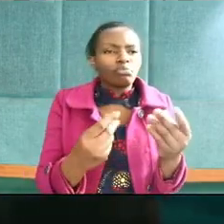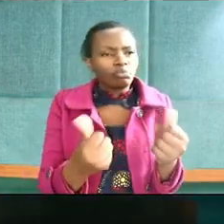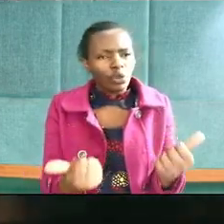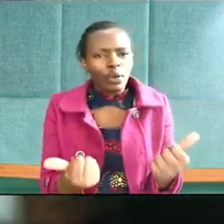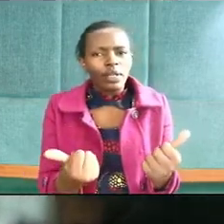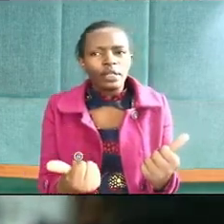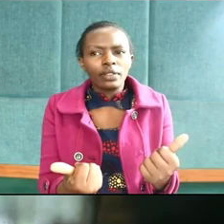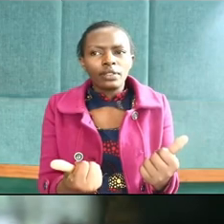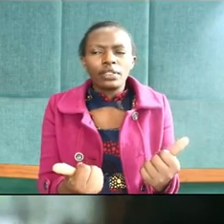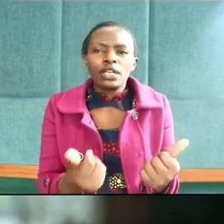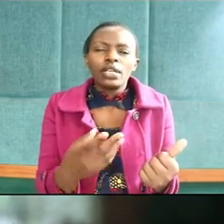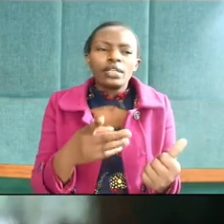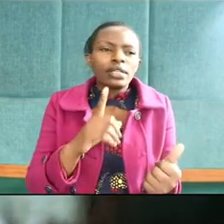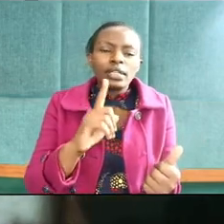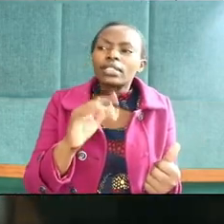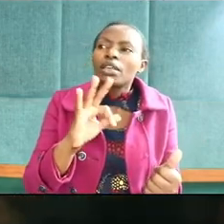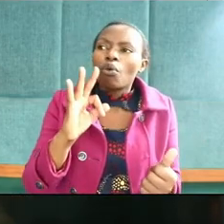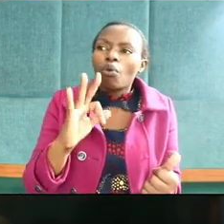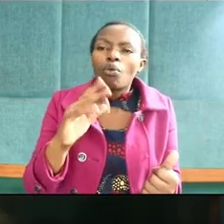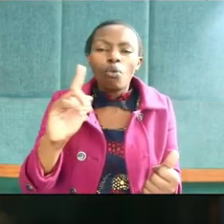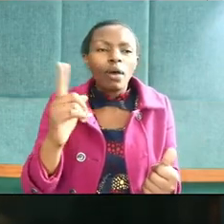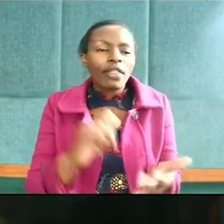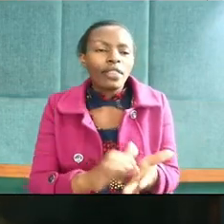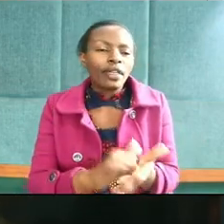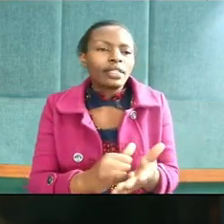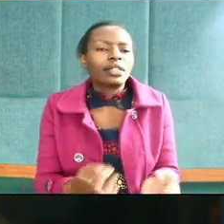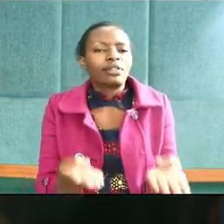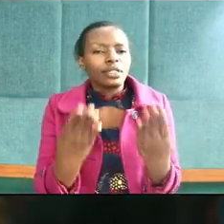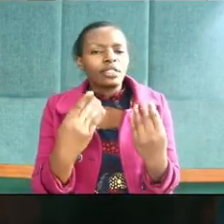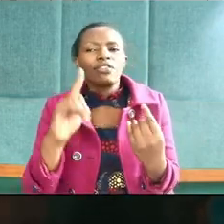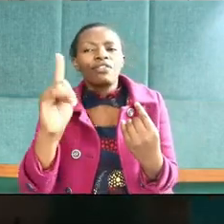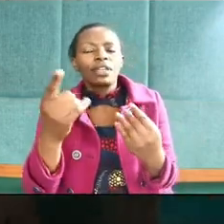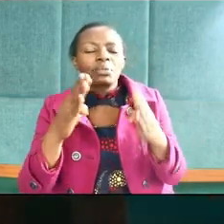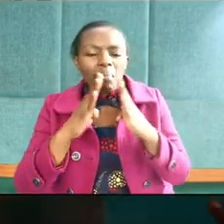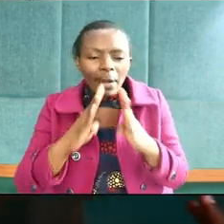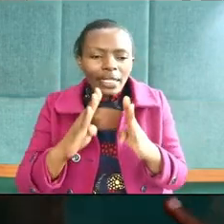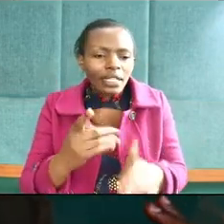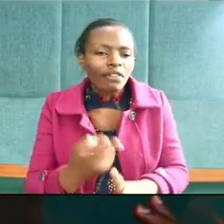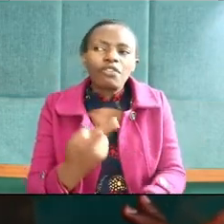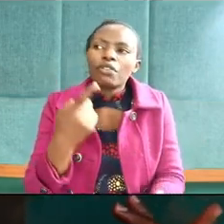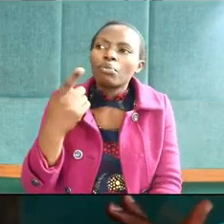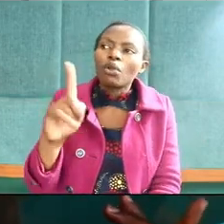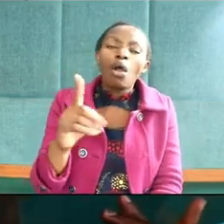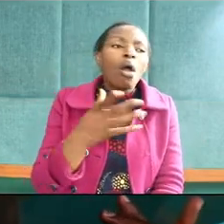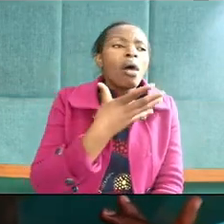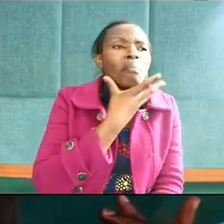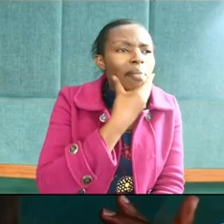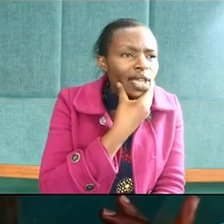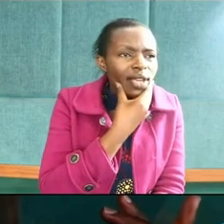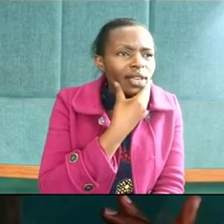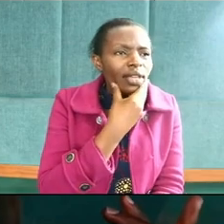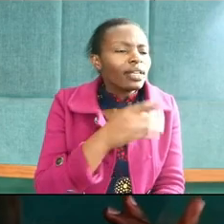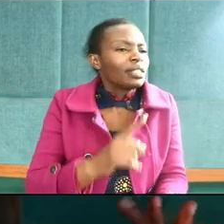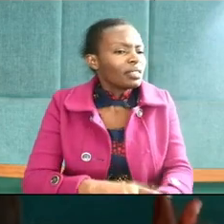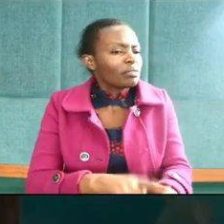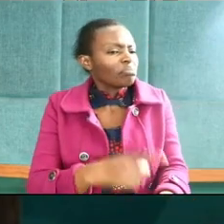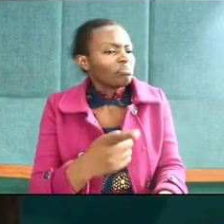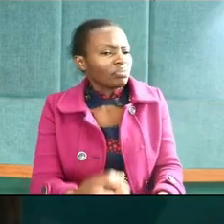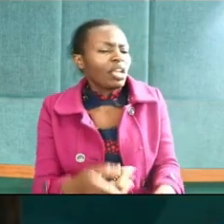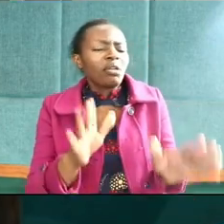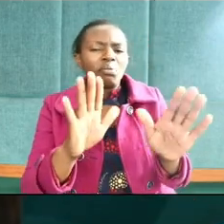who receives the first blessing from you. Men, it is time to own up to